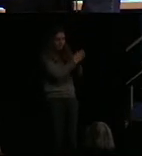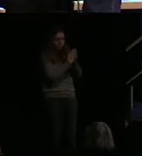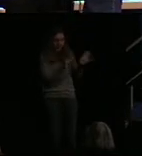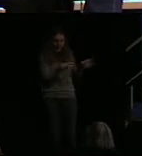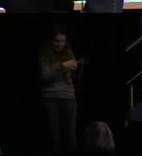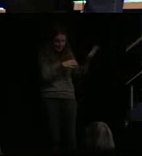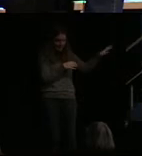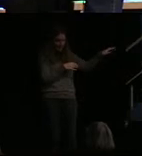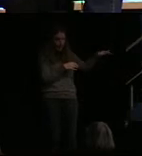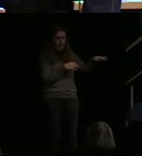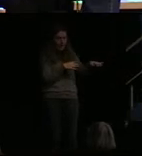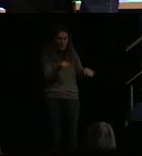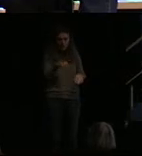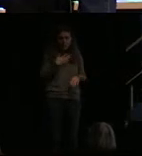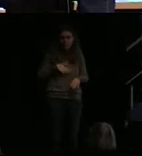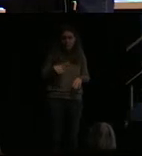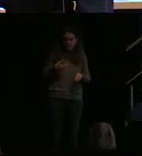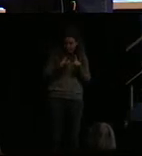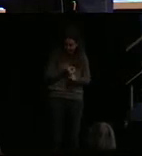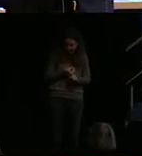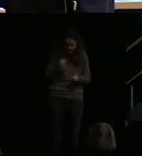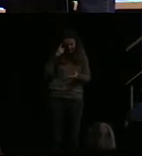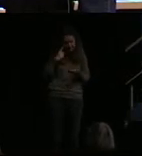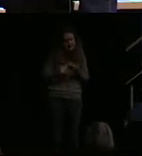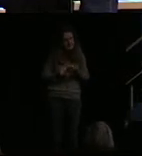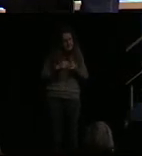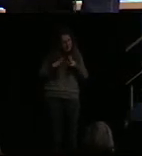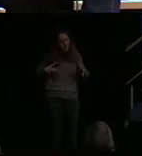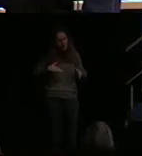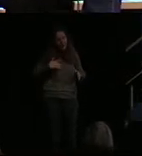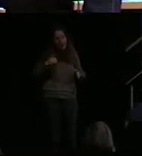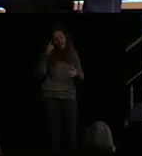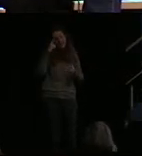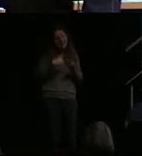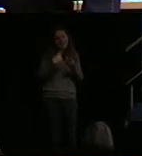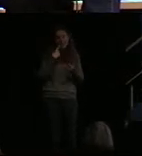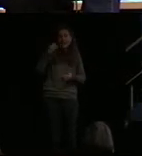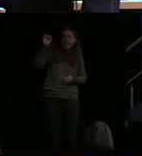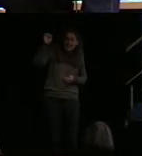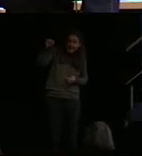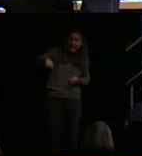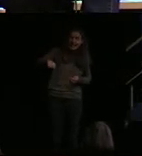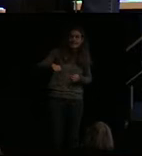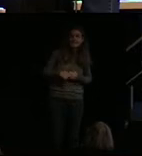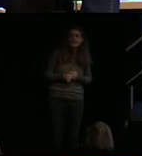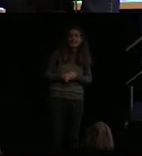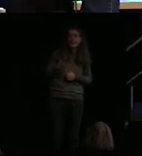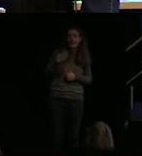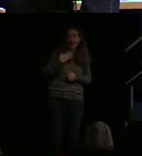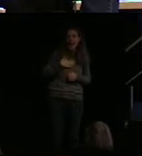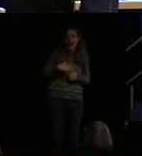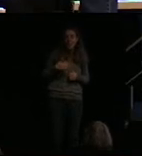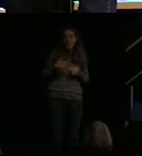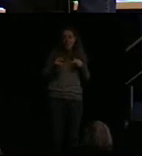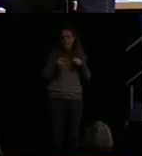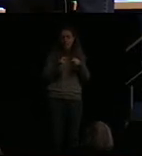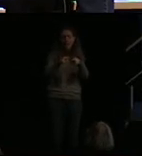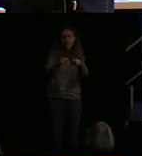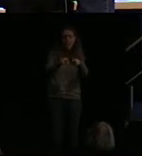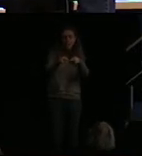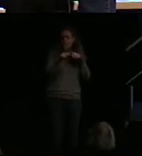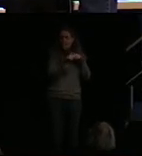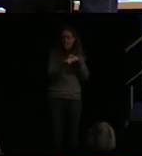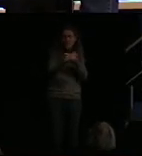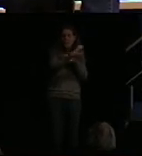If you want to make that commitment, that decision, that big life decision to say, yes, I want to take the path of